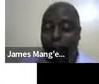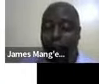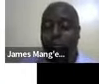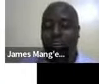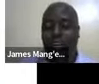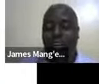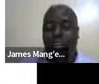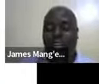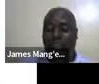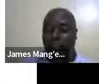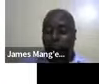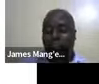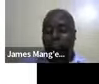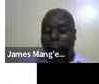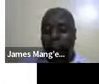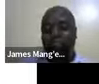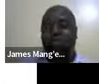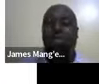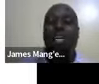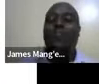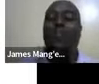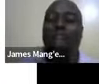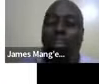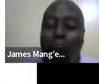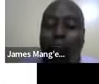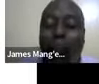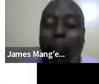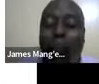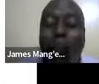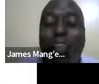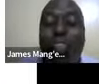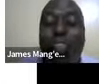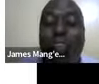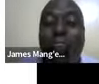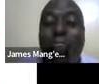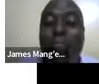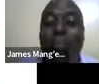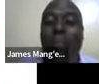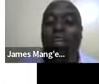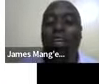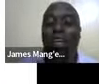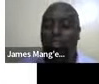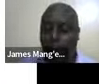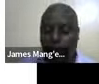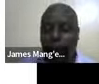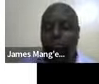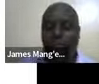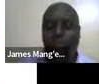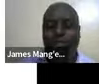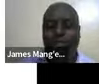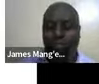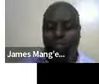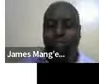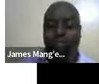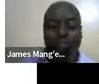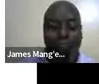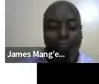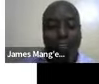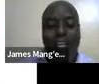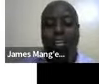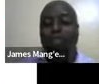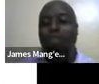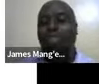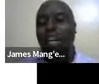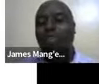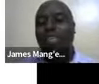if you come home in the evening and your wife has not cooked and you know very well you are supposed to eat at 8 p.m. You know what we do as African